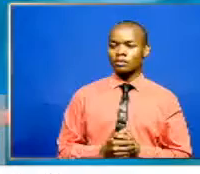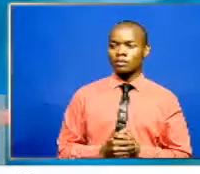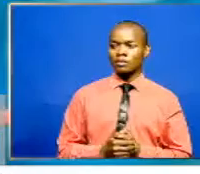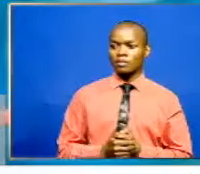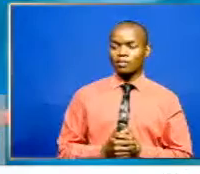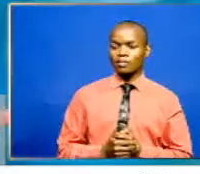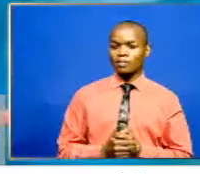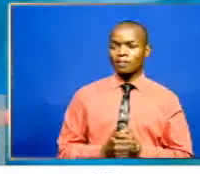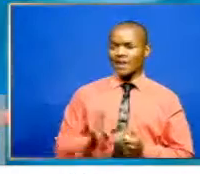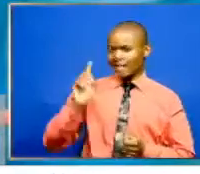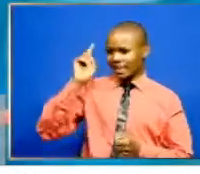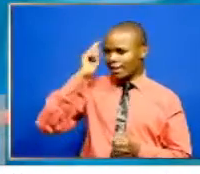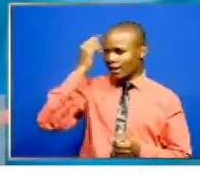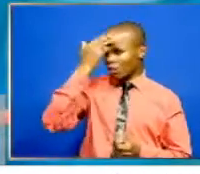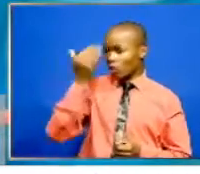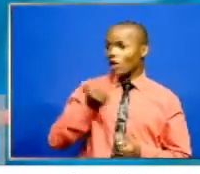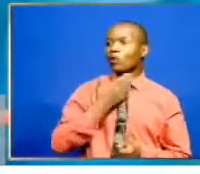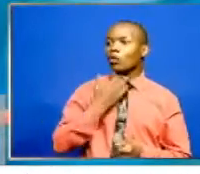scenario?